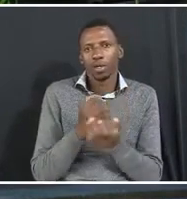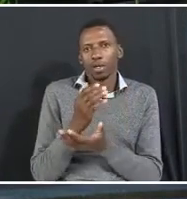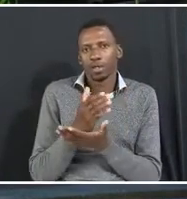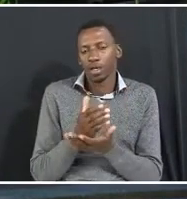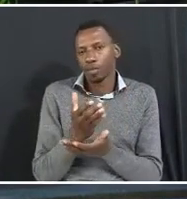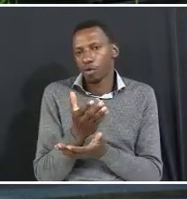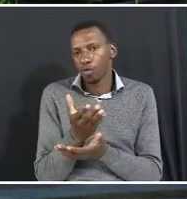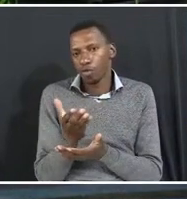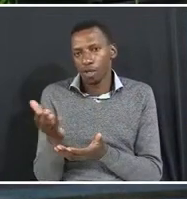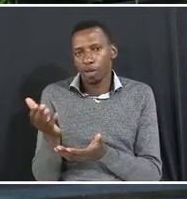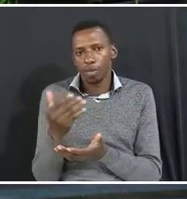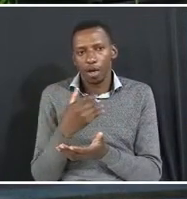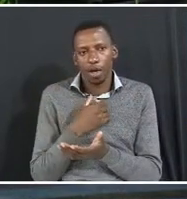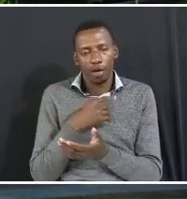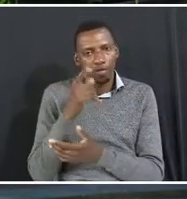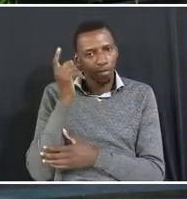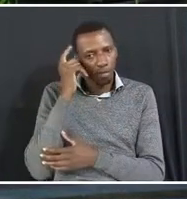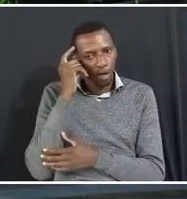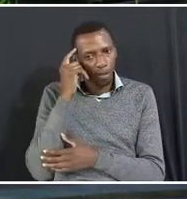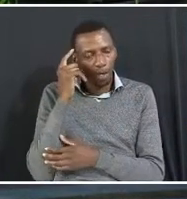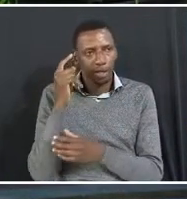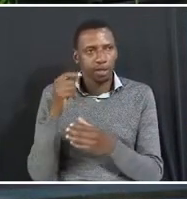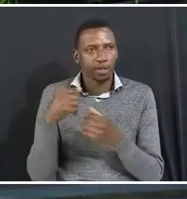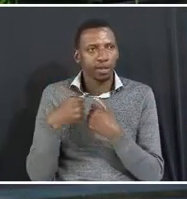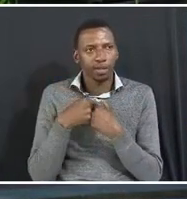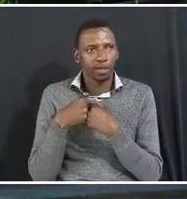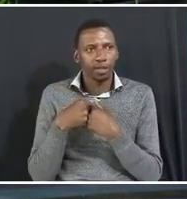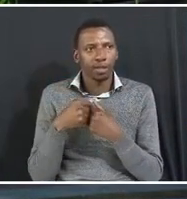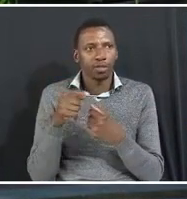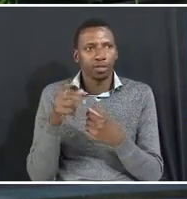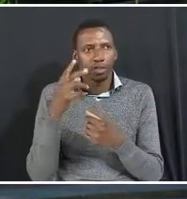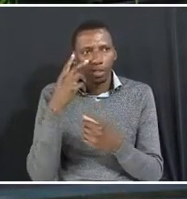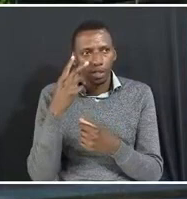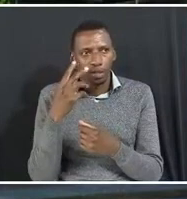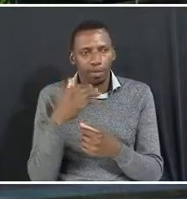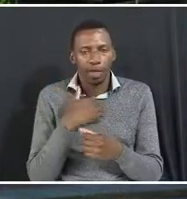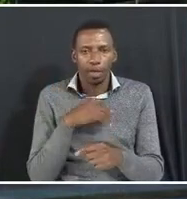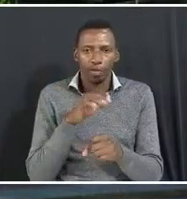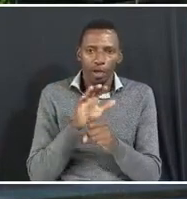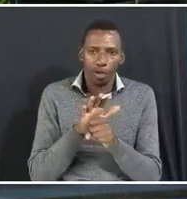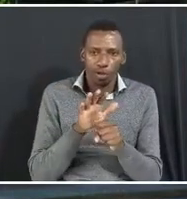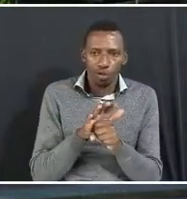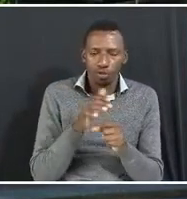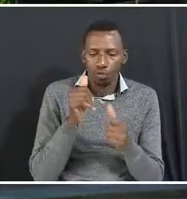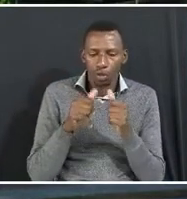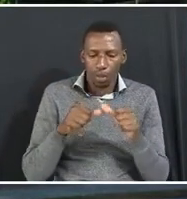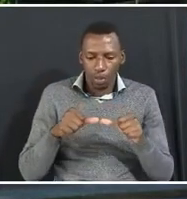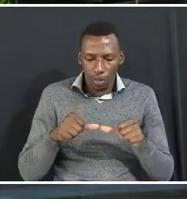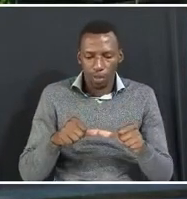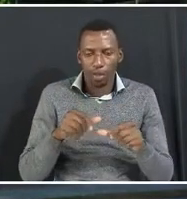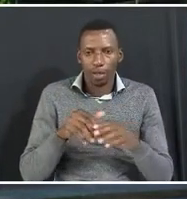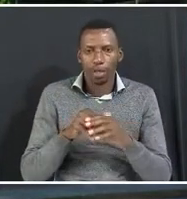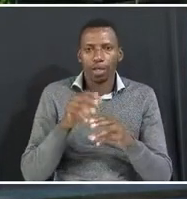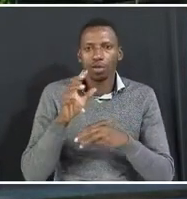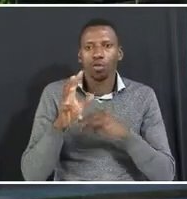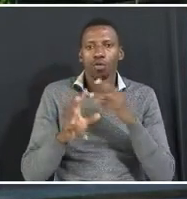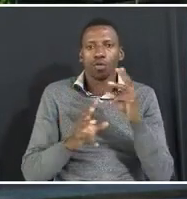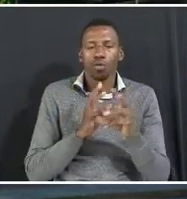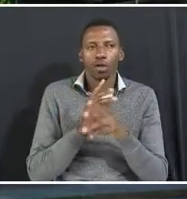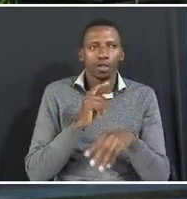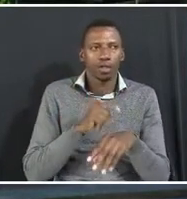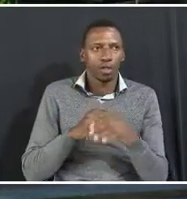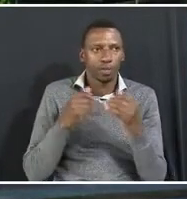just psychological issues. You can realize that there is so much that is going on in the world now, and people need to